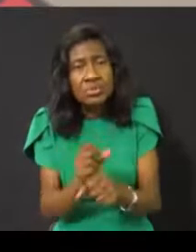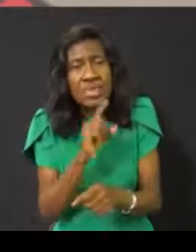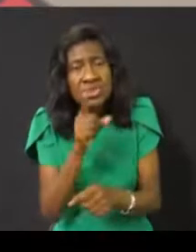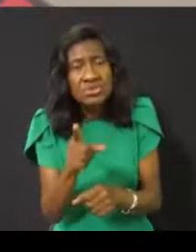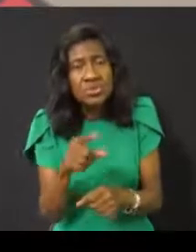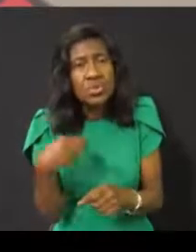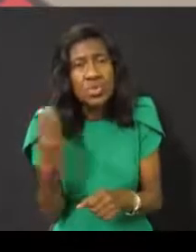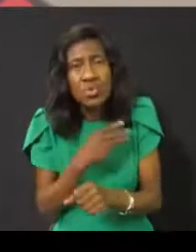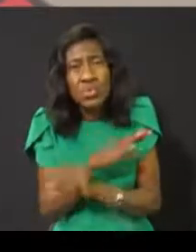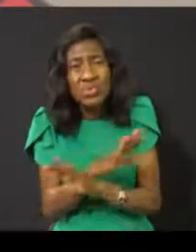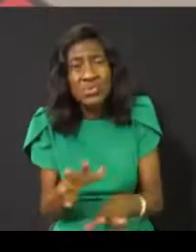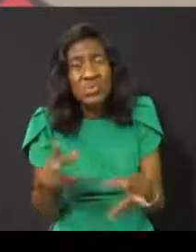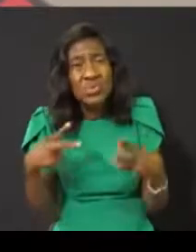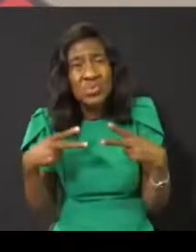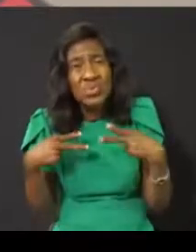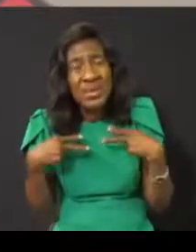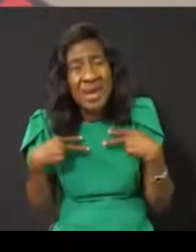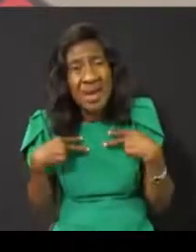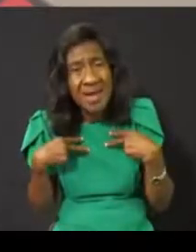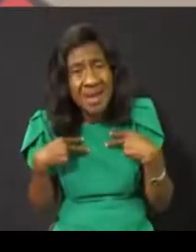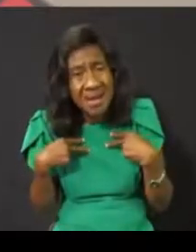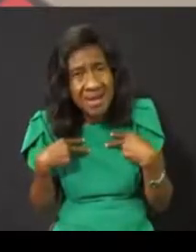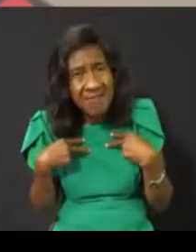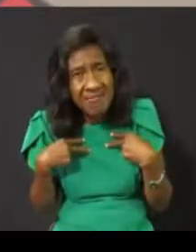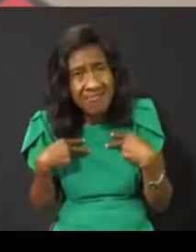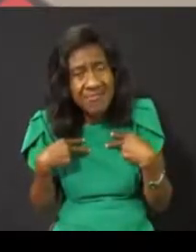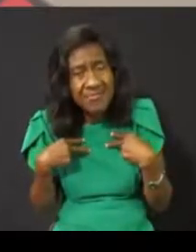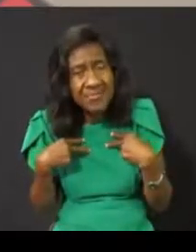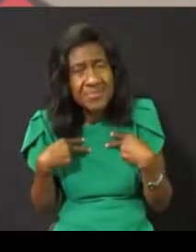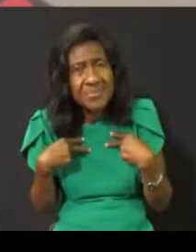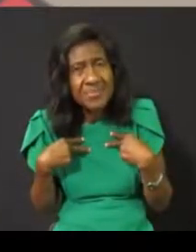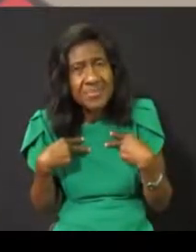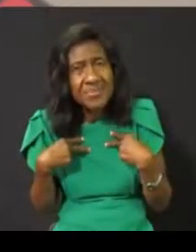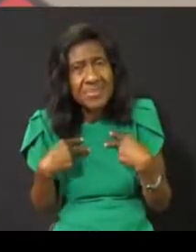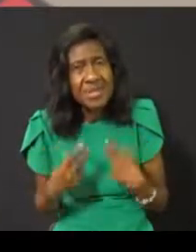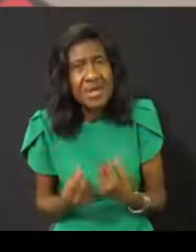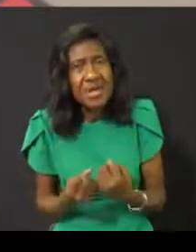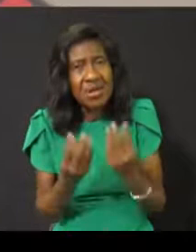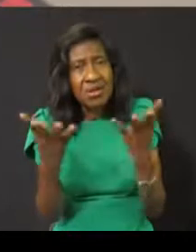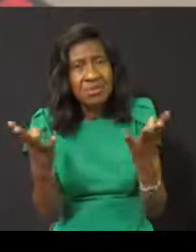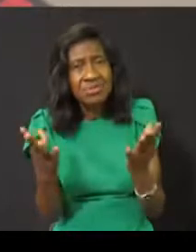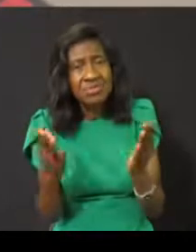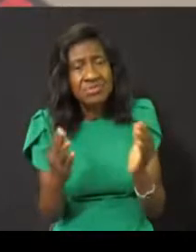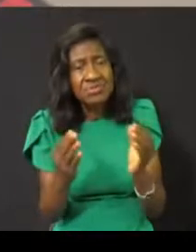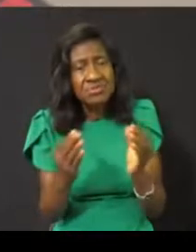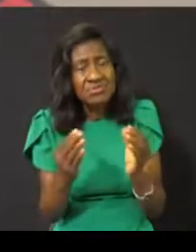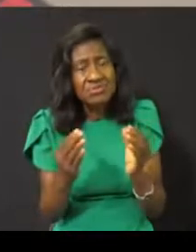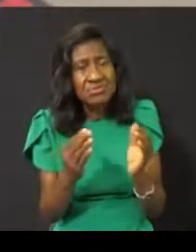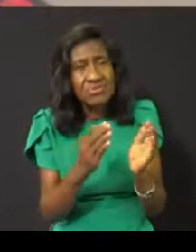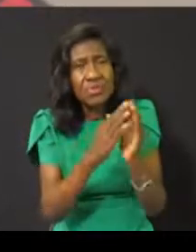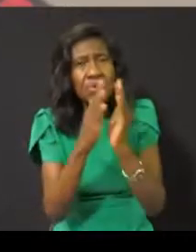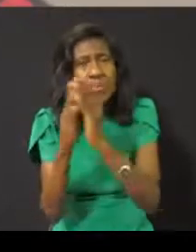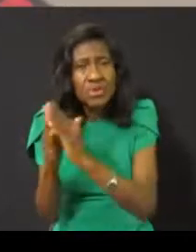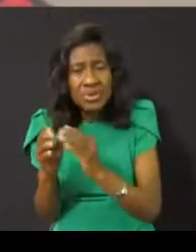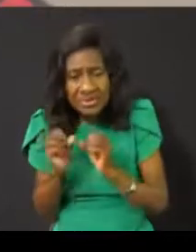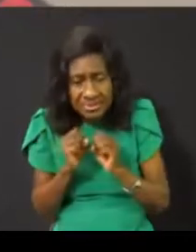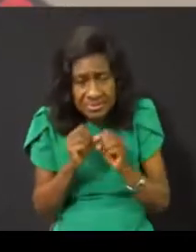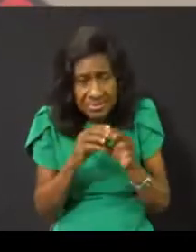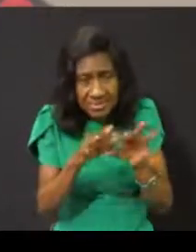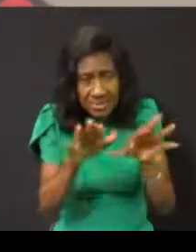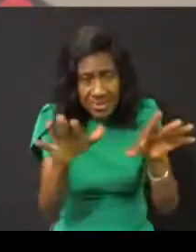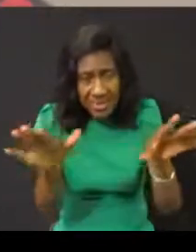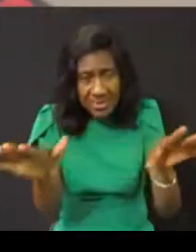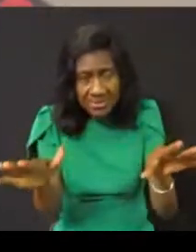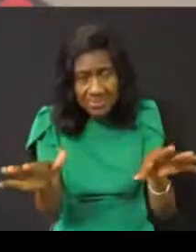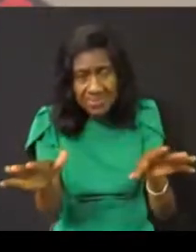a situation where we end up with too much community transmission going on. We would